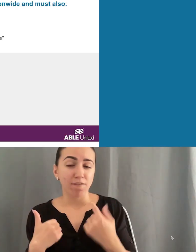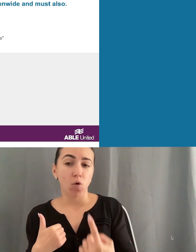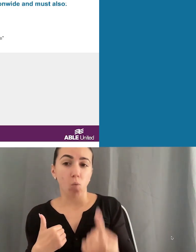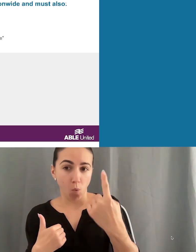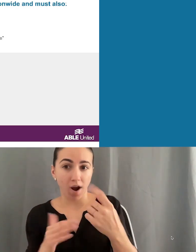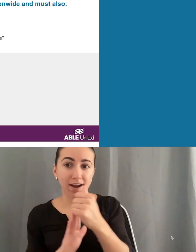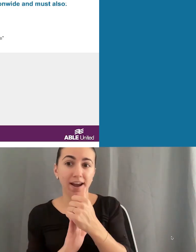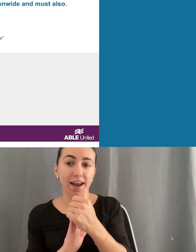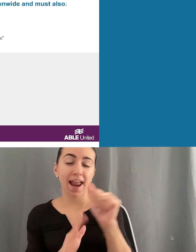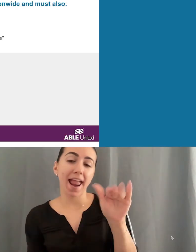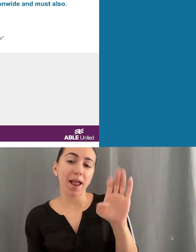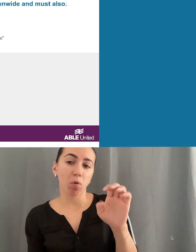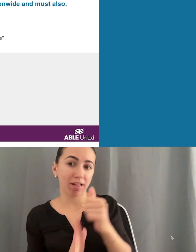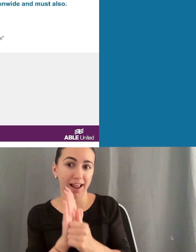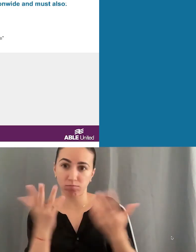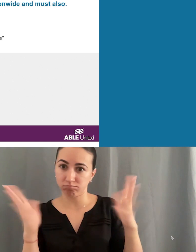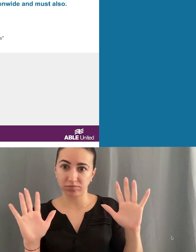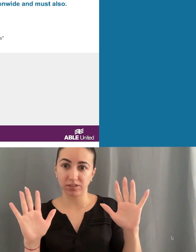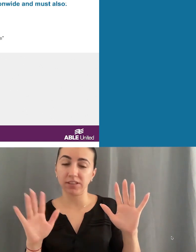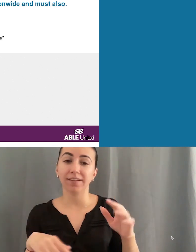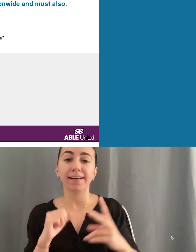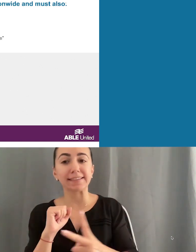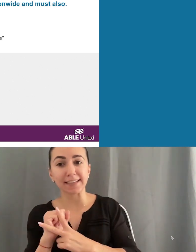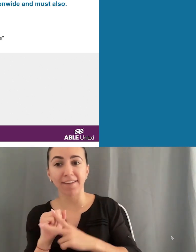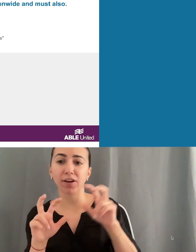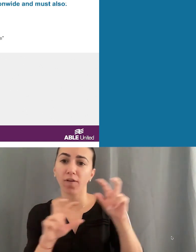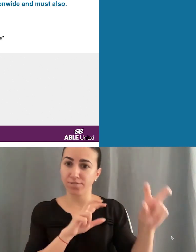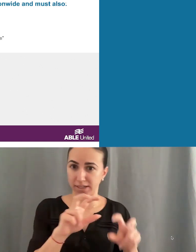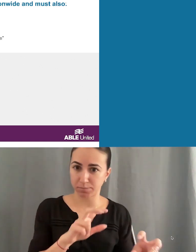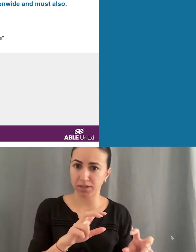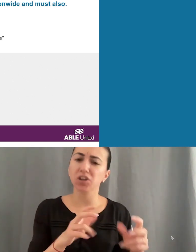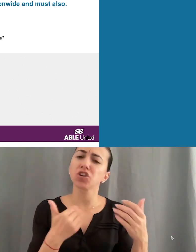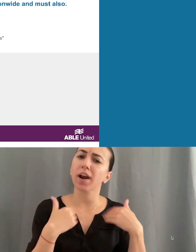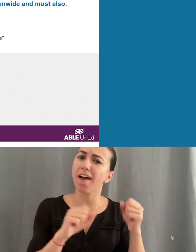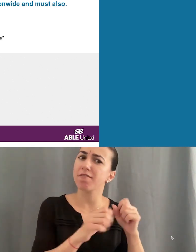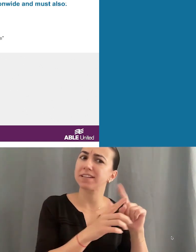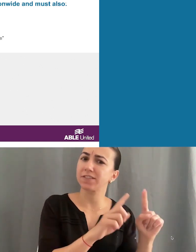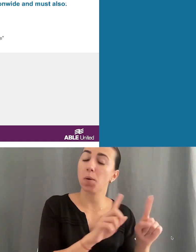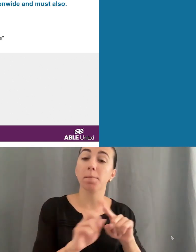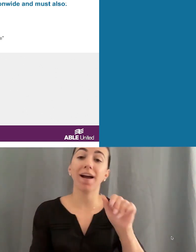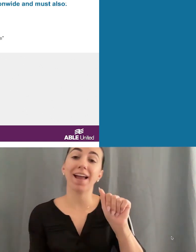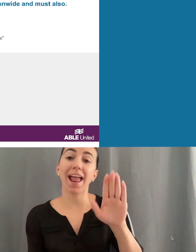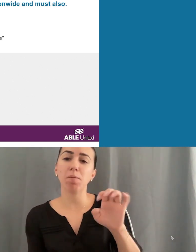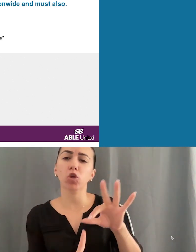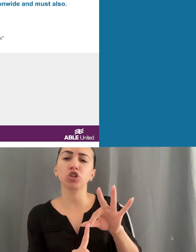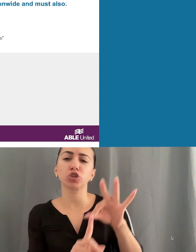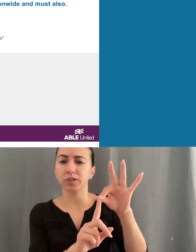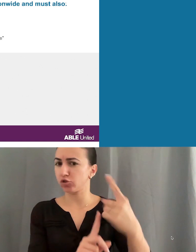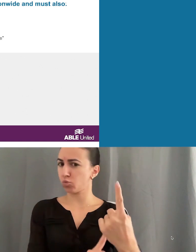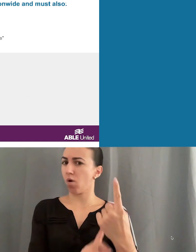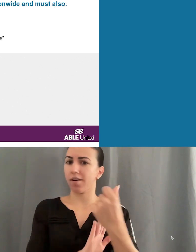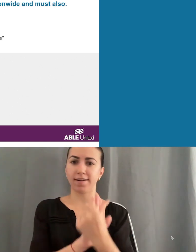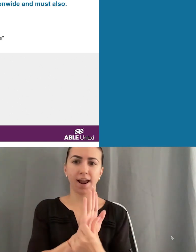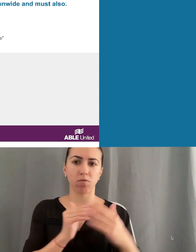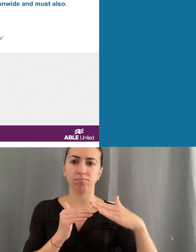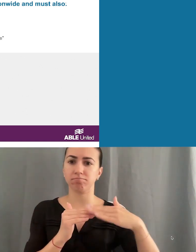ABLE account nationwide. Unlike a savings or an investment account where you can have multiple, ABLE accounts are unique. And so